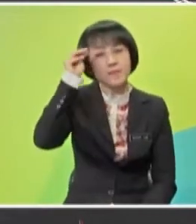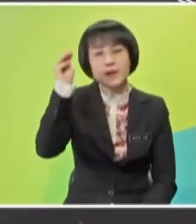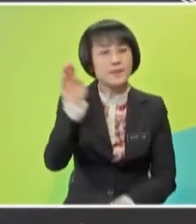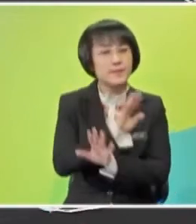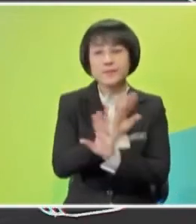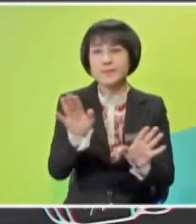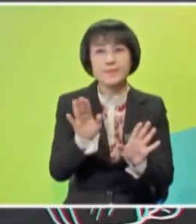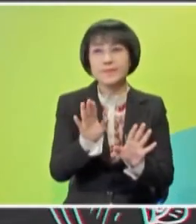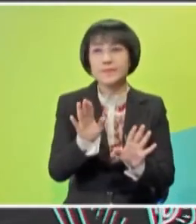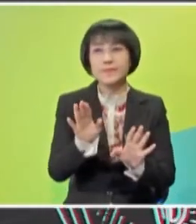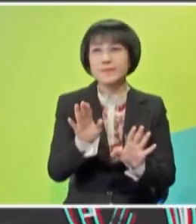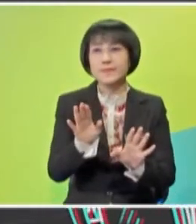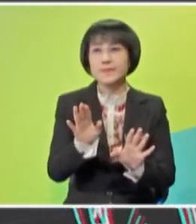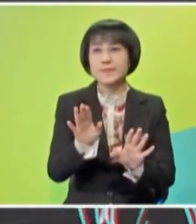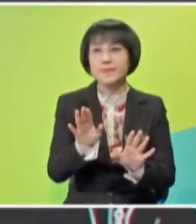take the risk.